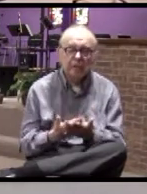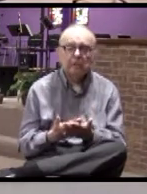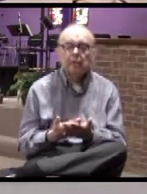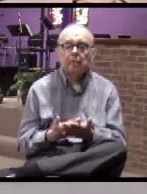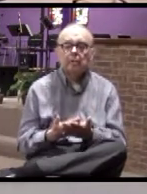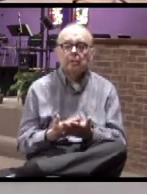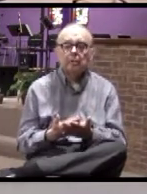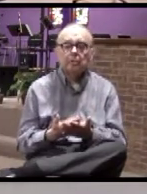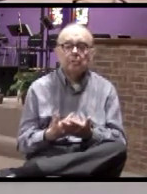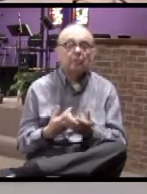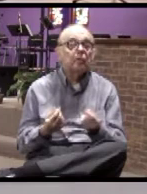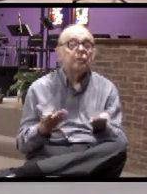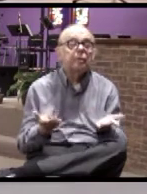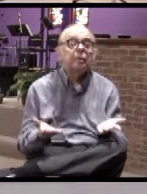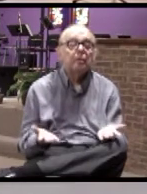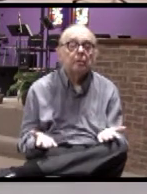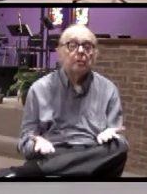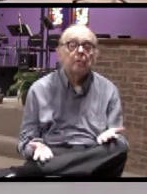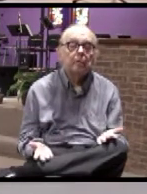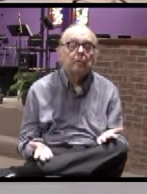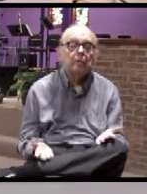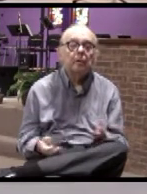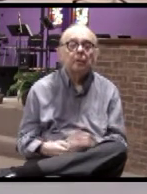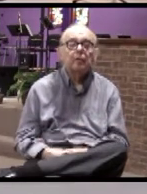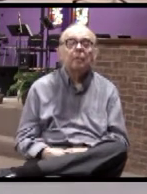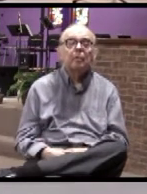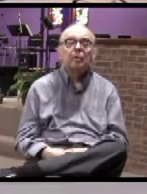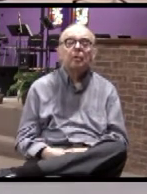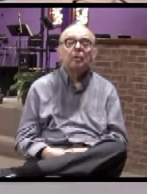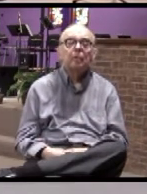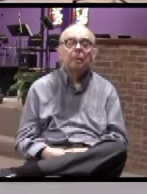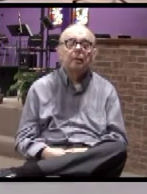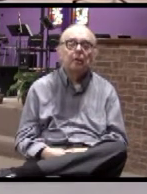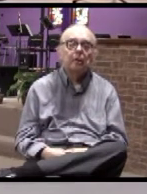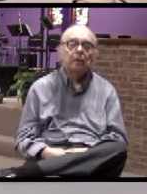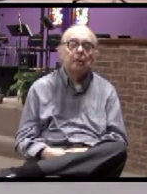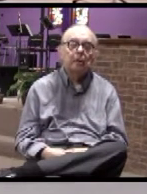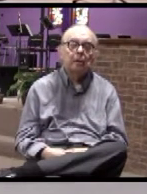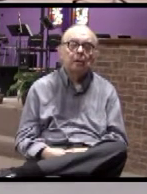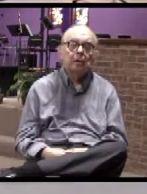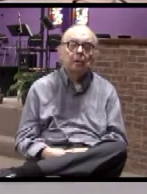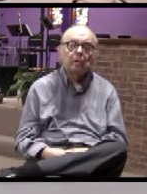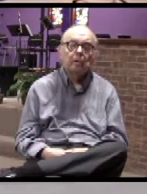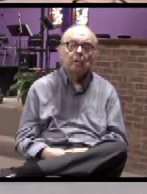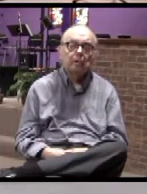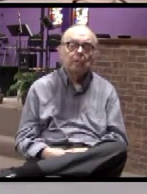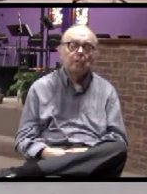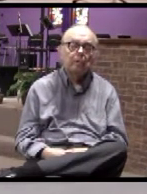what would you do?